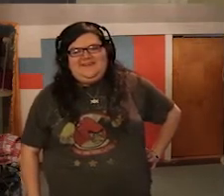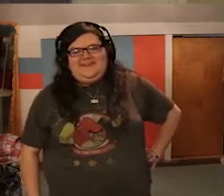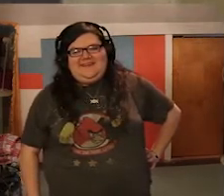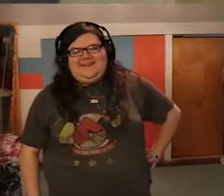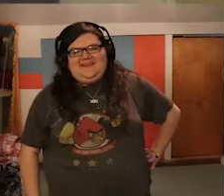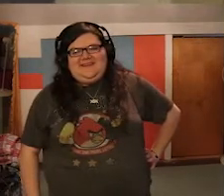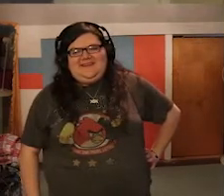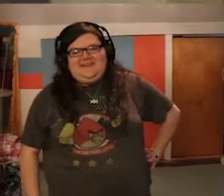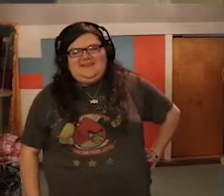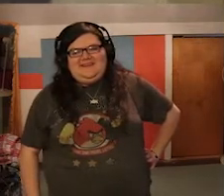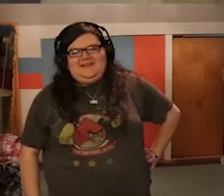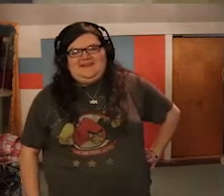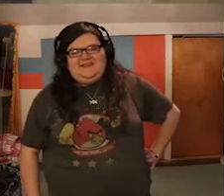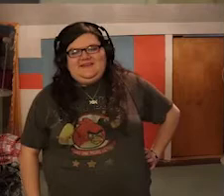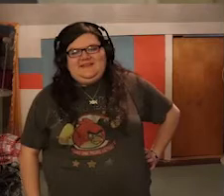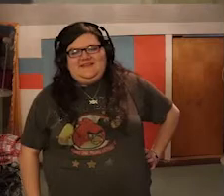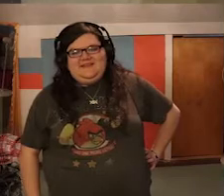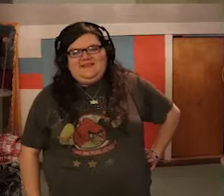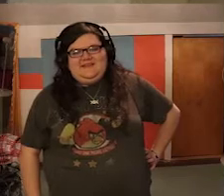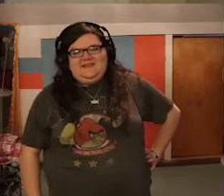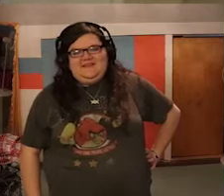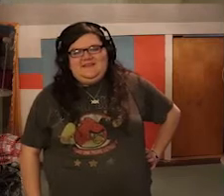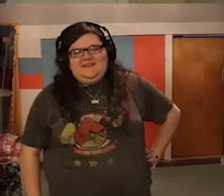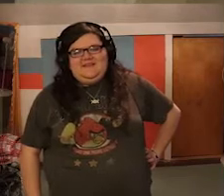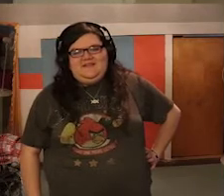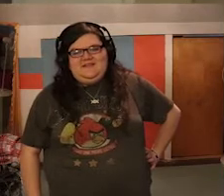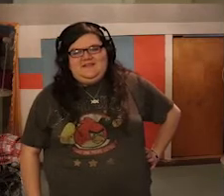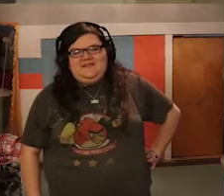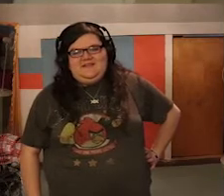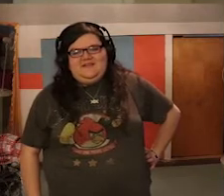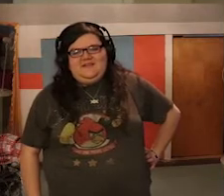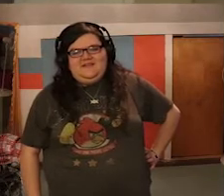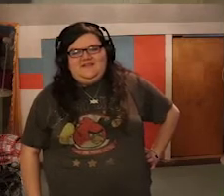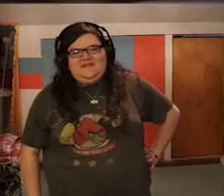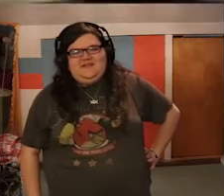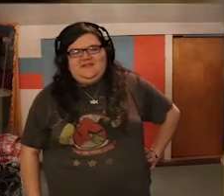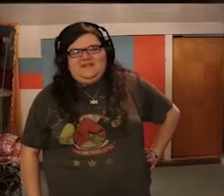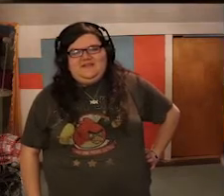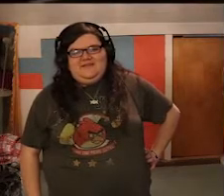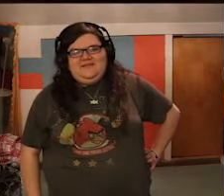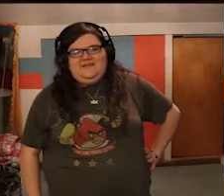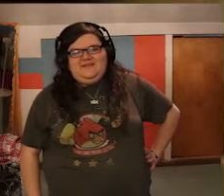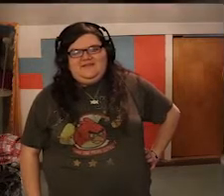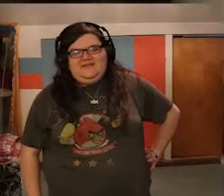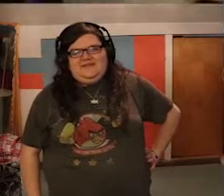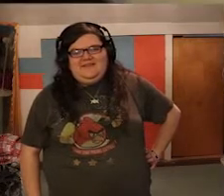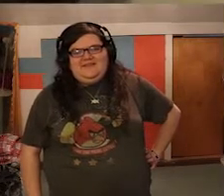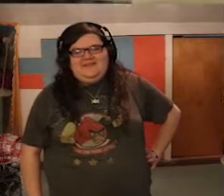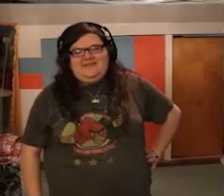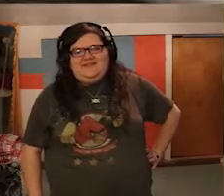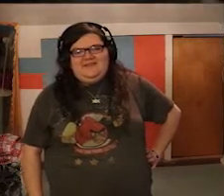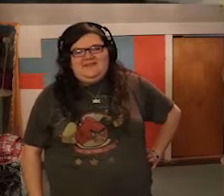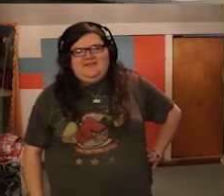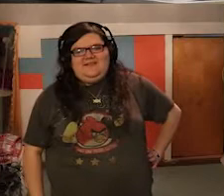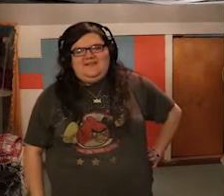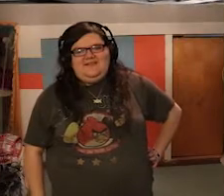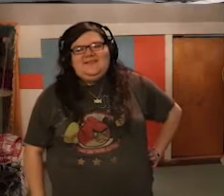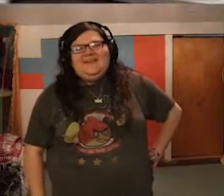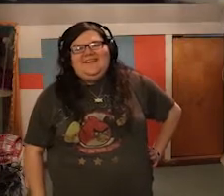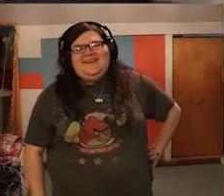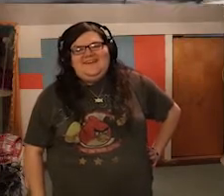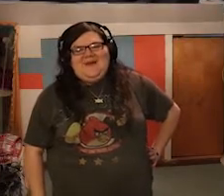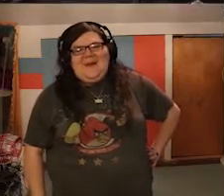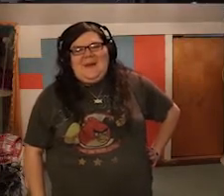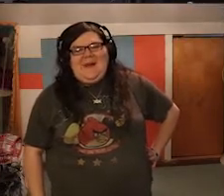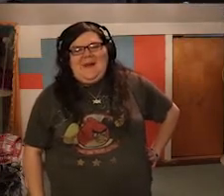Video ideas. Oh gosh. So. You know how you so beautifully painted my nails? I did do that. I would like some nail varnish remover.